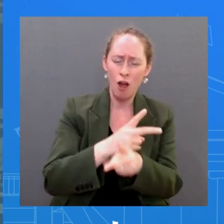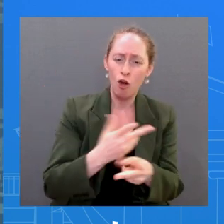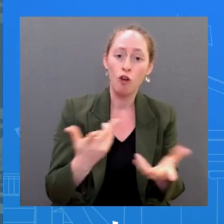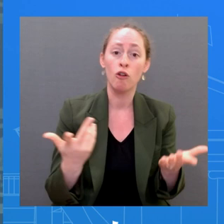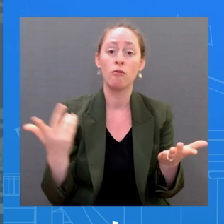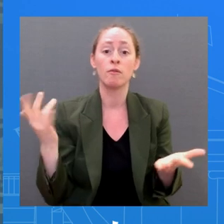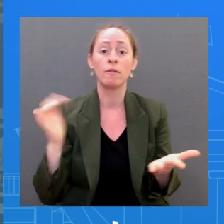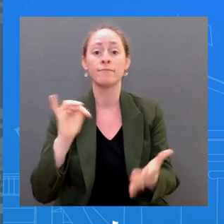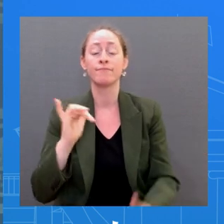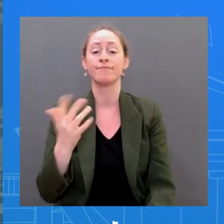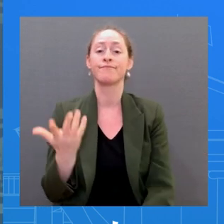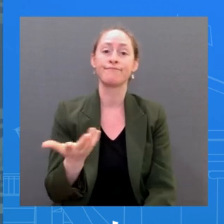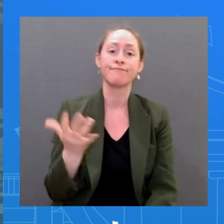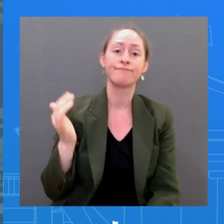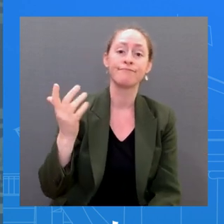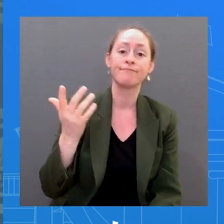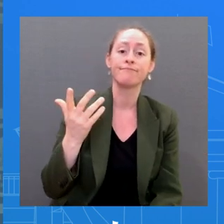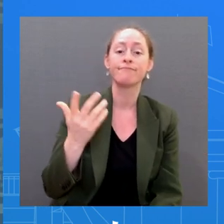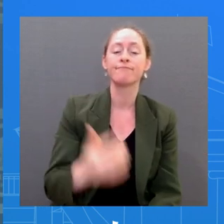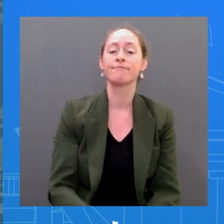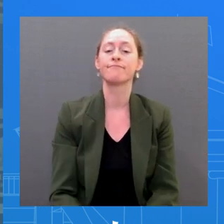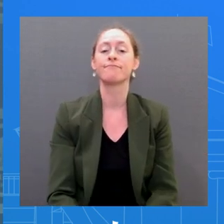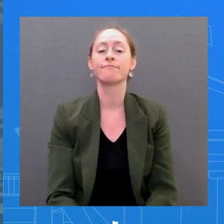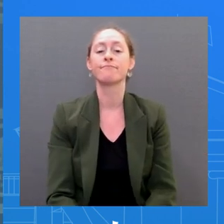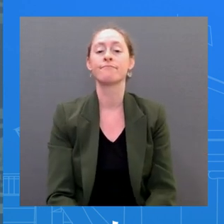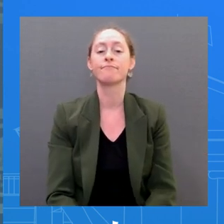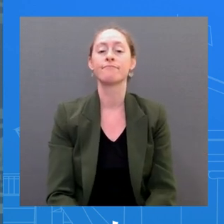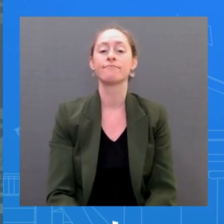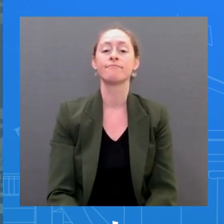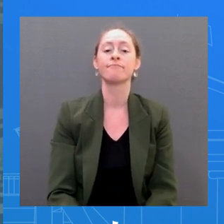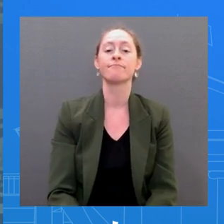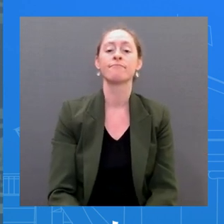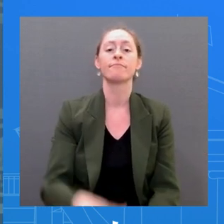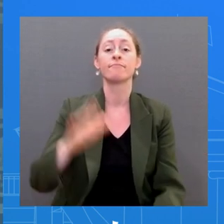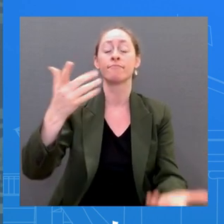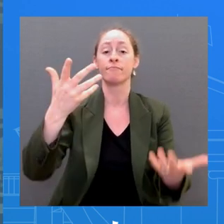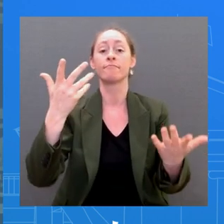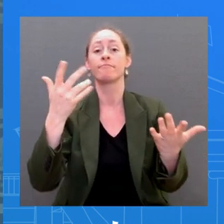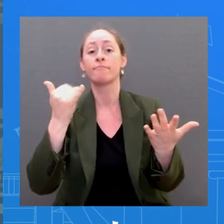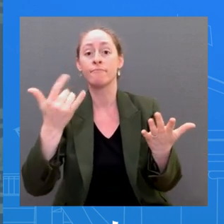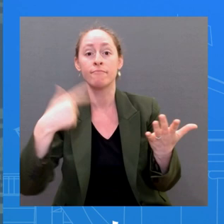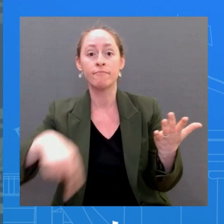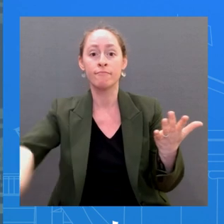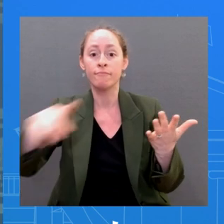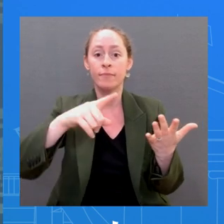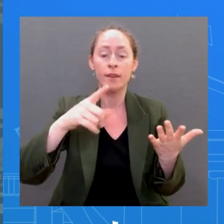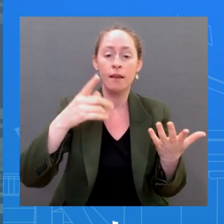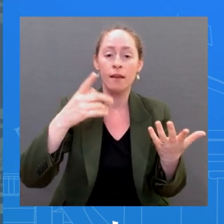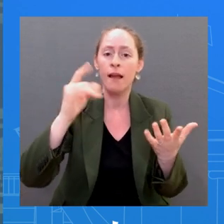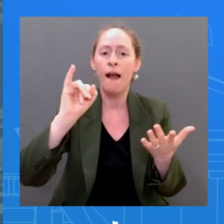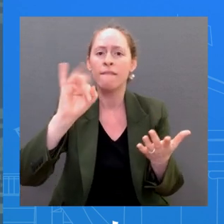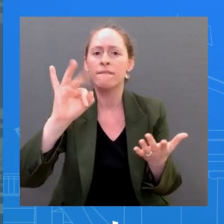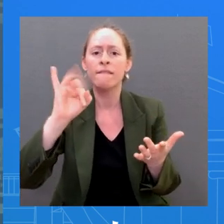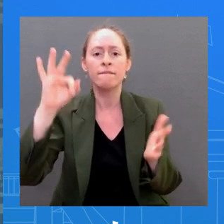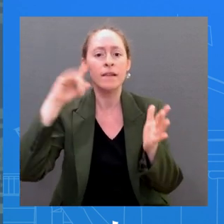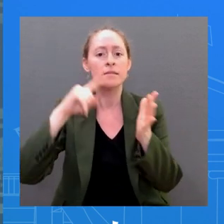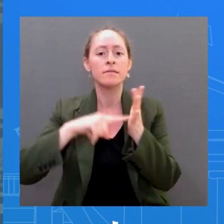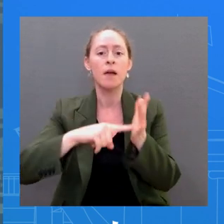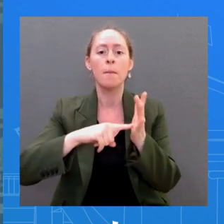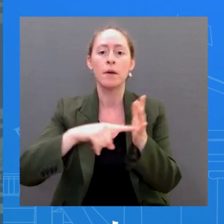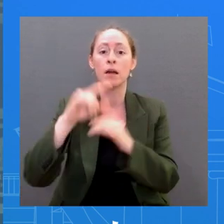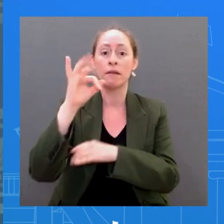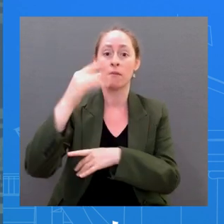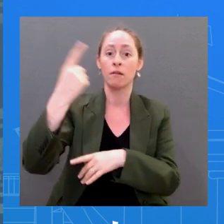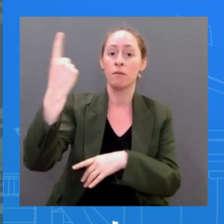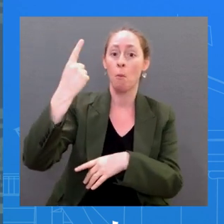that provide abortion counseling and or referrals, issuing a final rule to strengthen the Title X family planning program, fulfilling